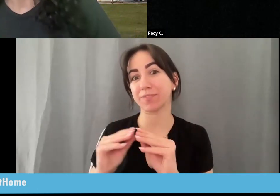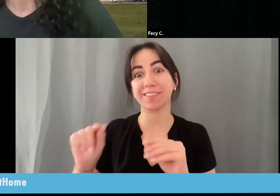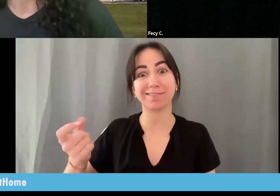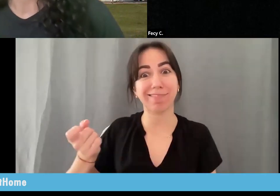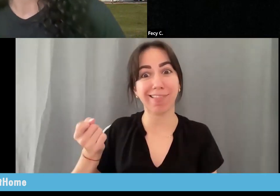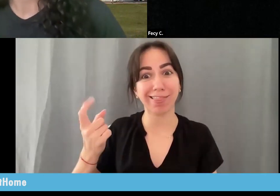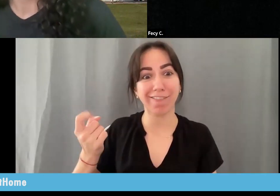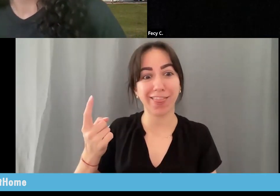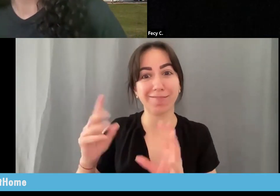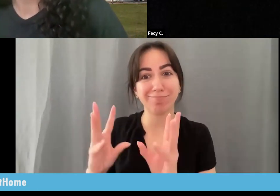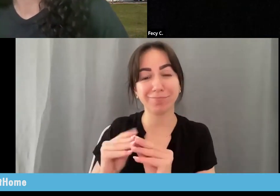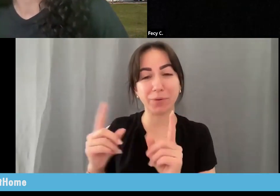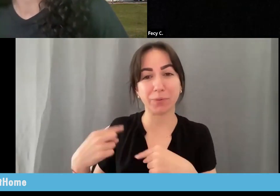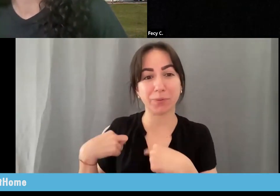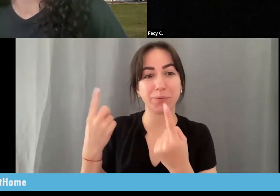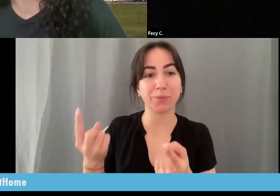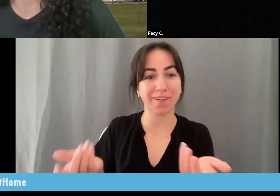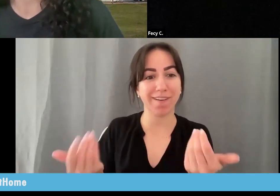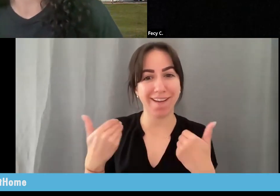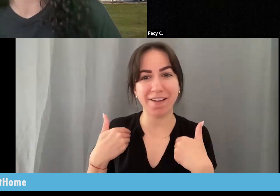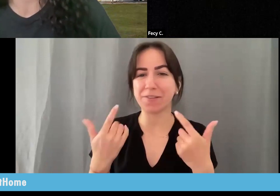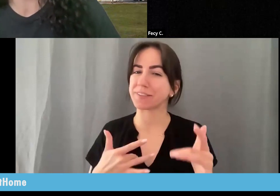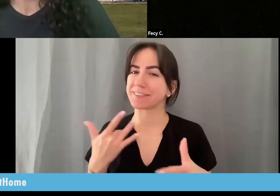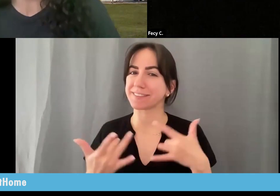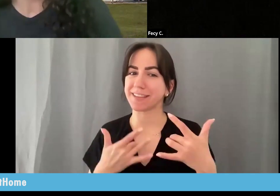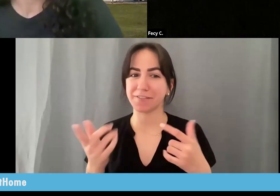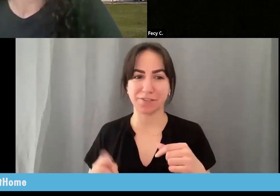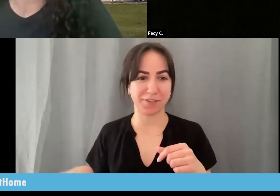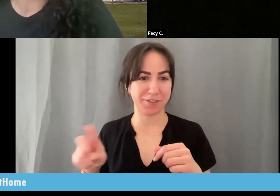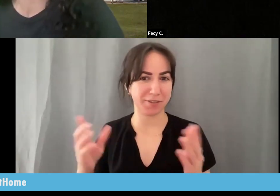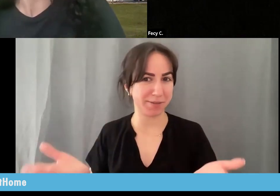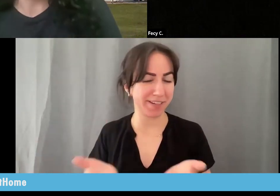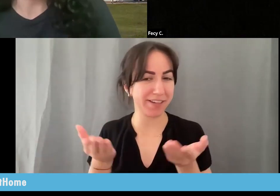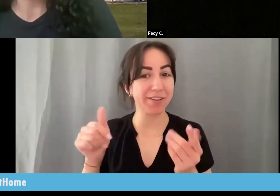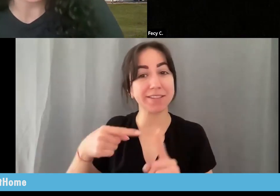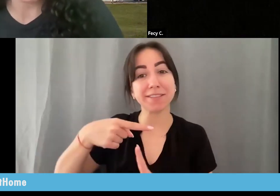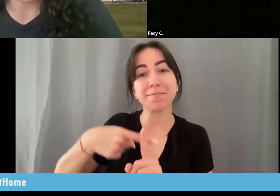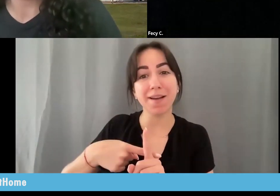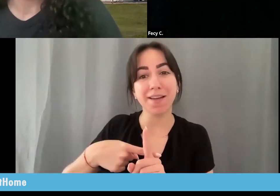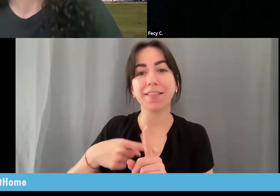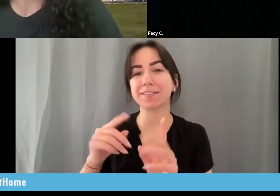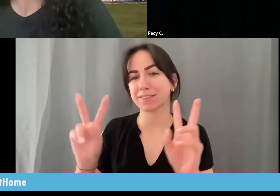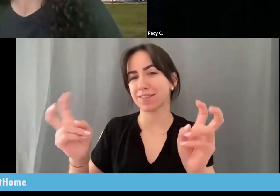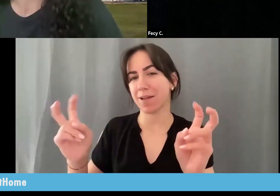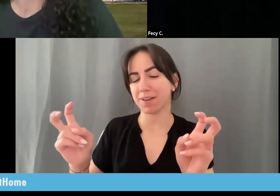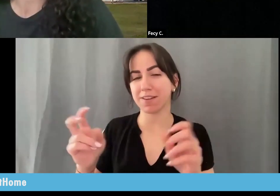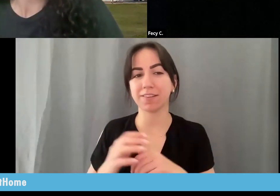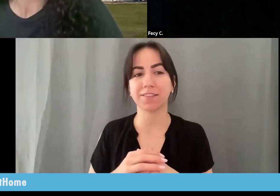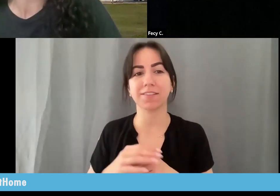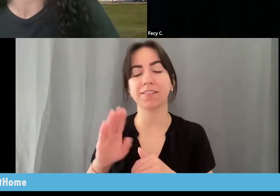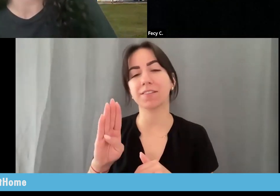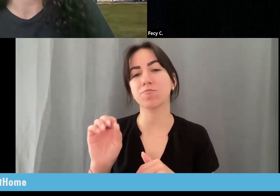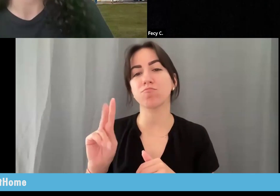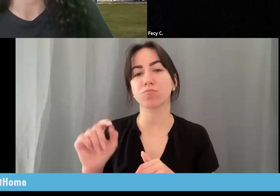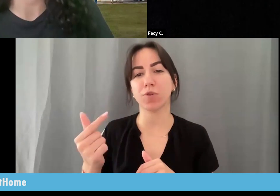one that we have had, and we're excited to bring you this month's or this quarter's topic, Breaking the